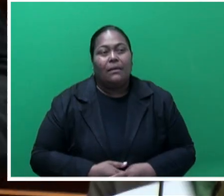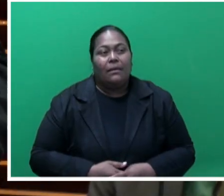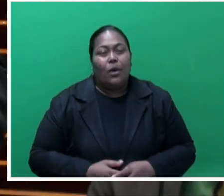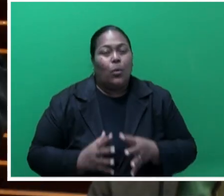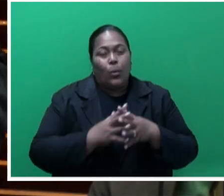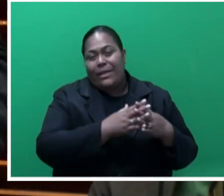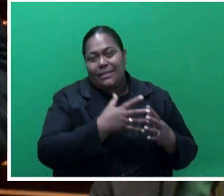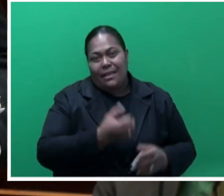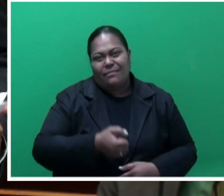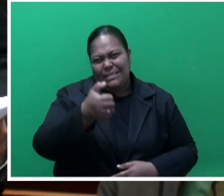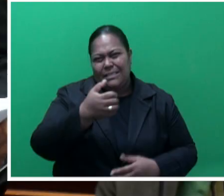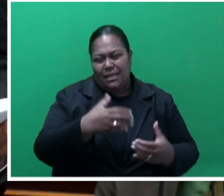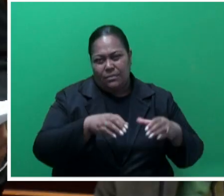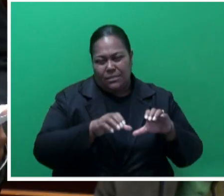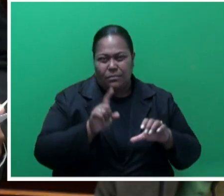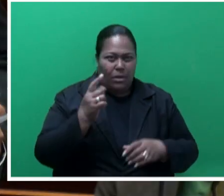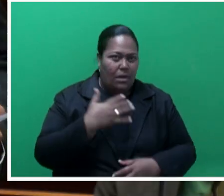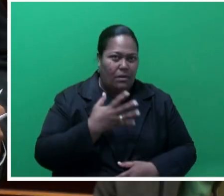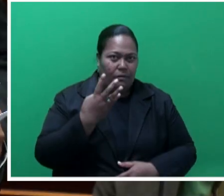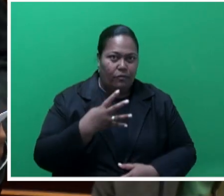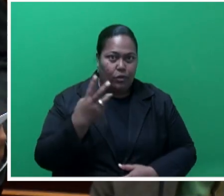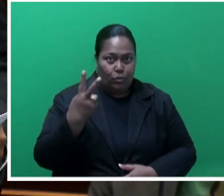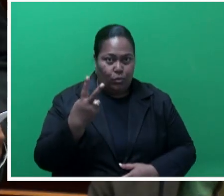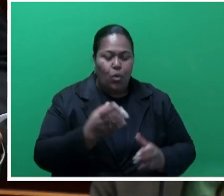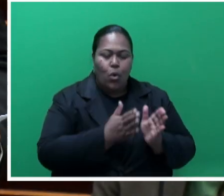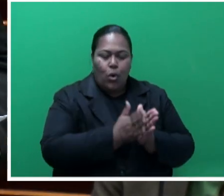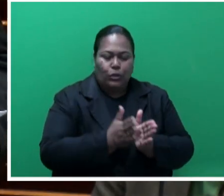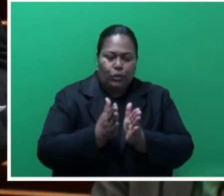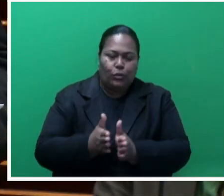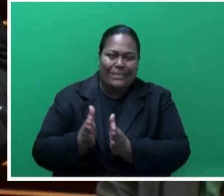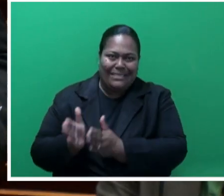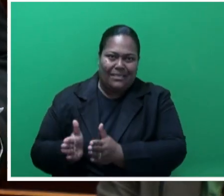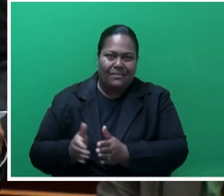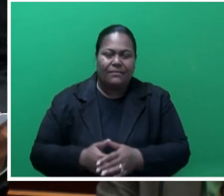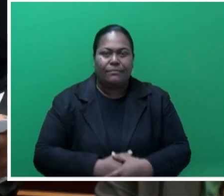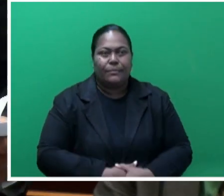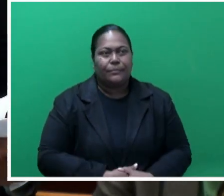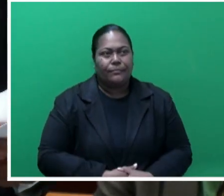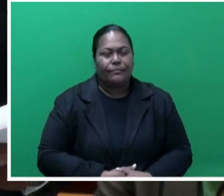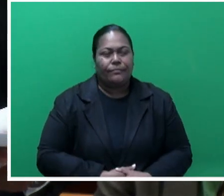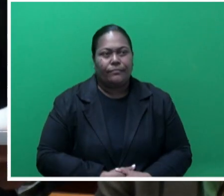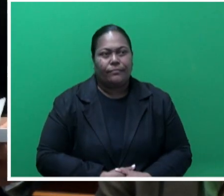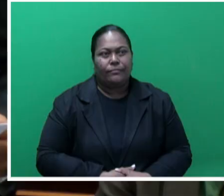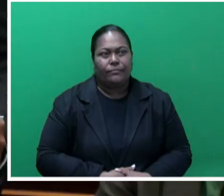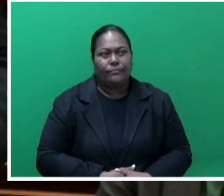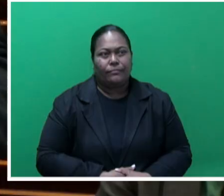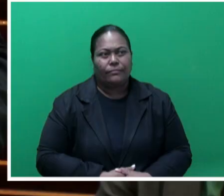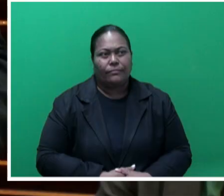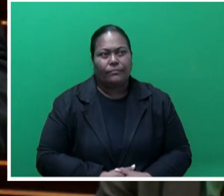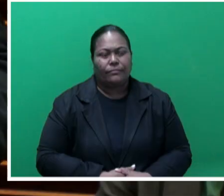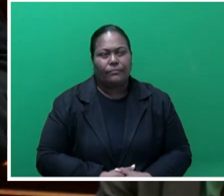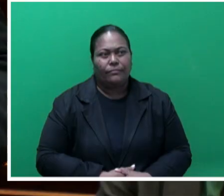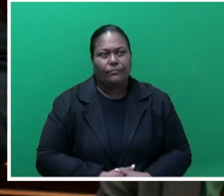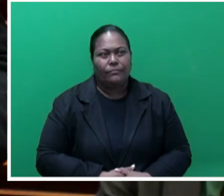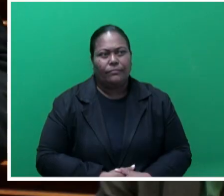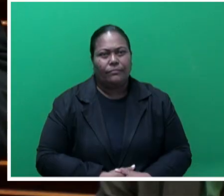6 councils with 142 constituencies. Madam Deputy Speaker, the number